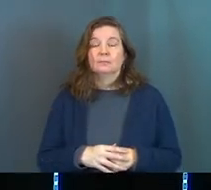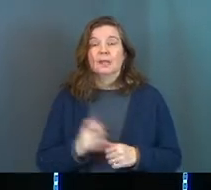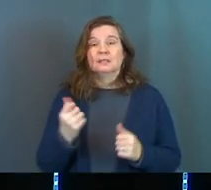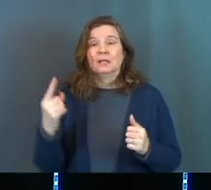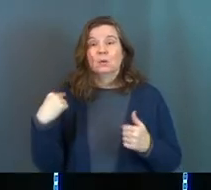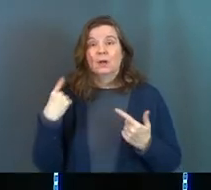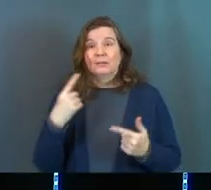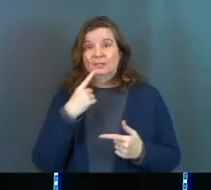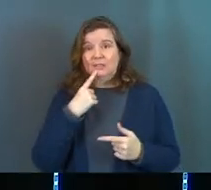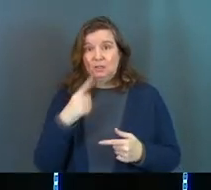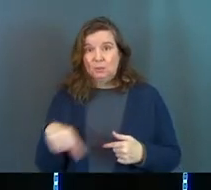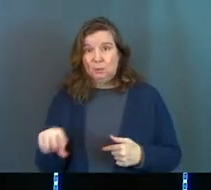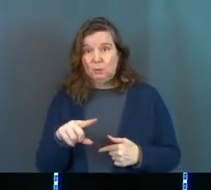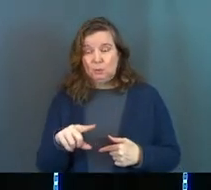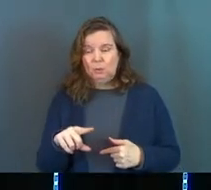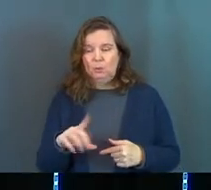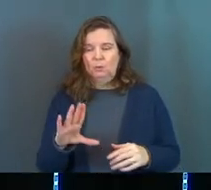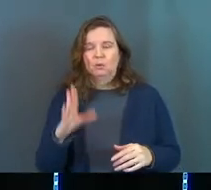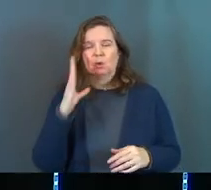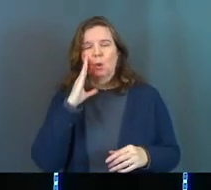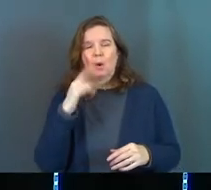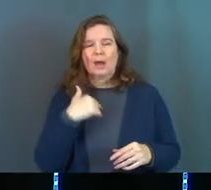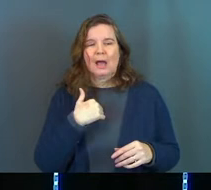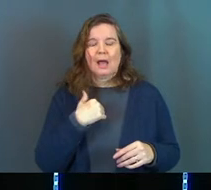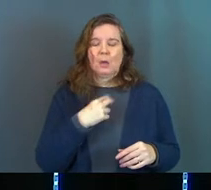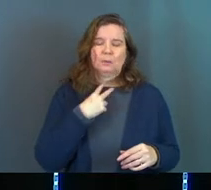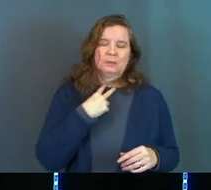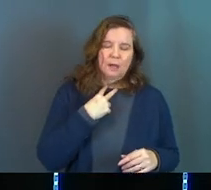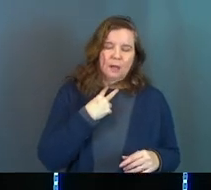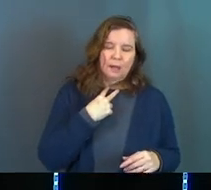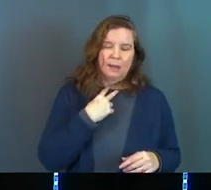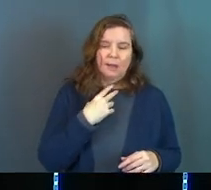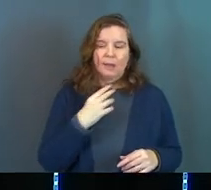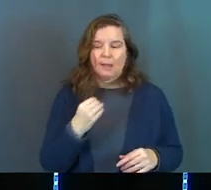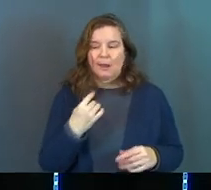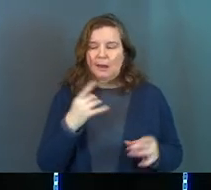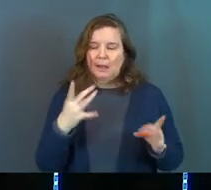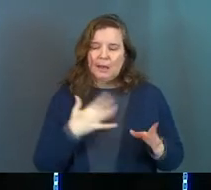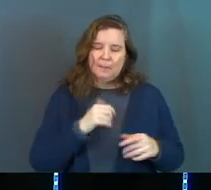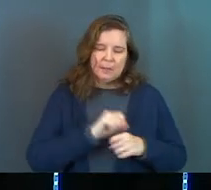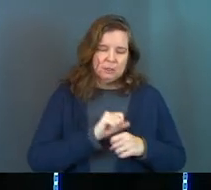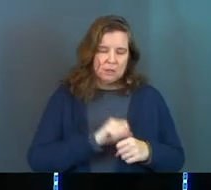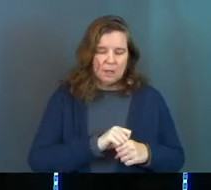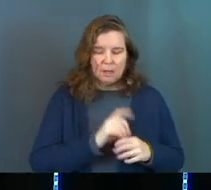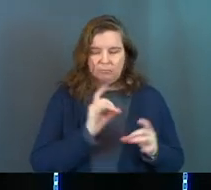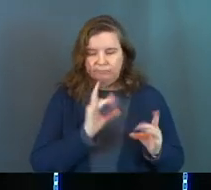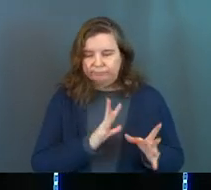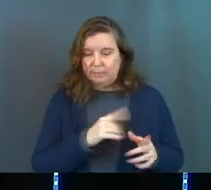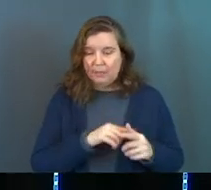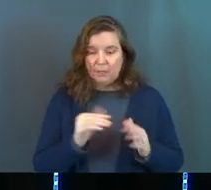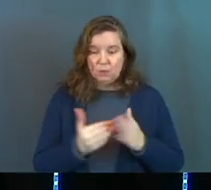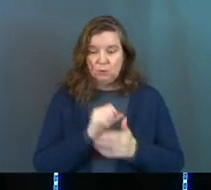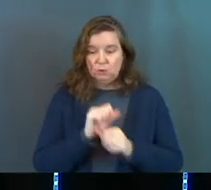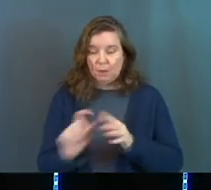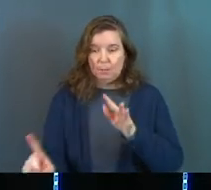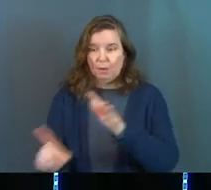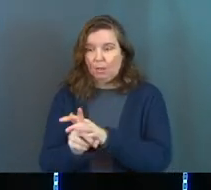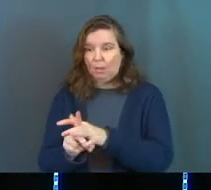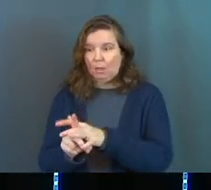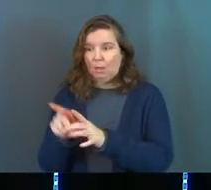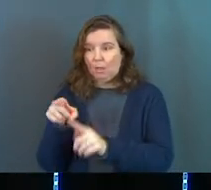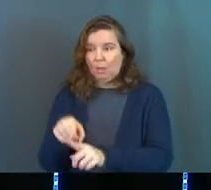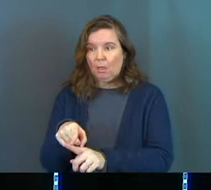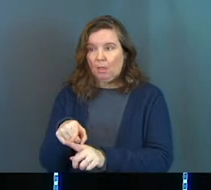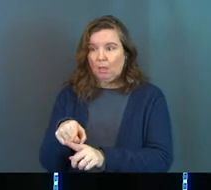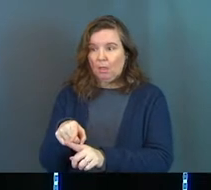Has anybody ever said to you, you know what, I was stuck and I hated my job, and then this new job opportunity